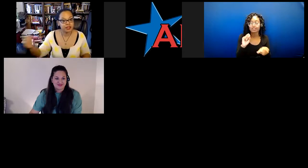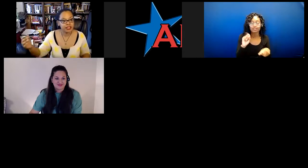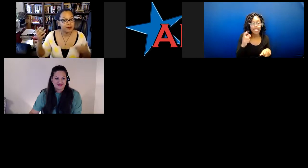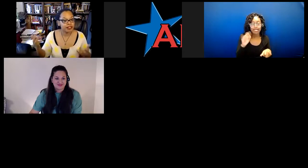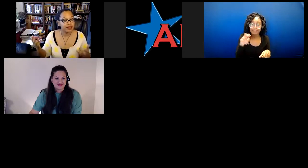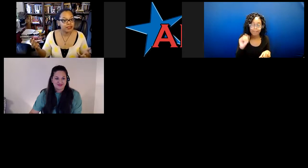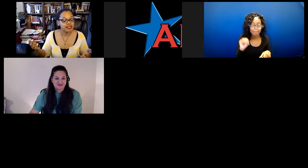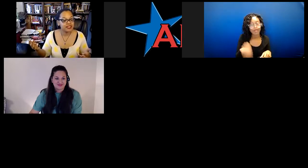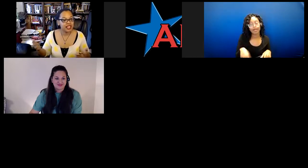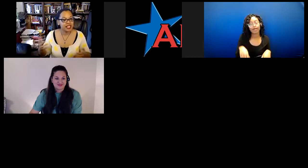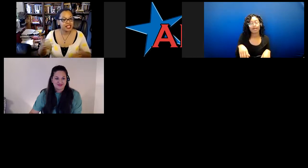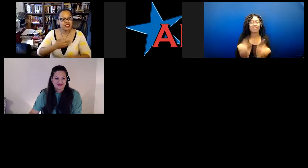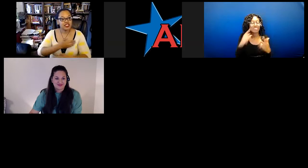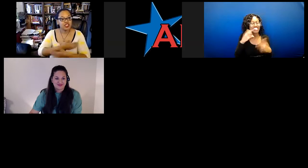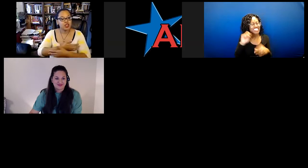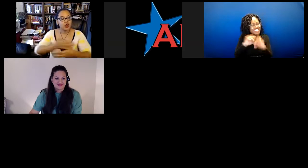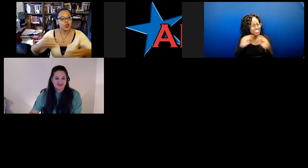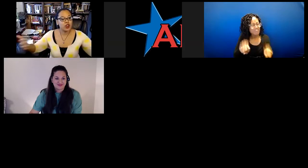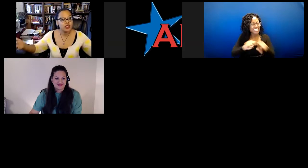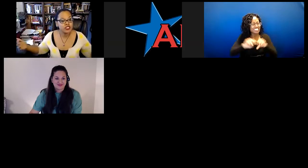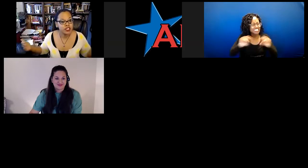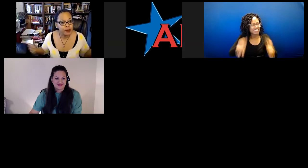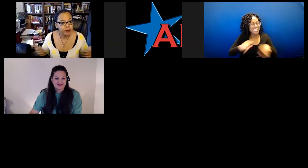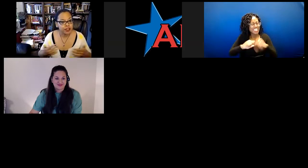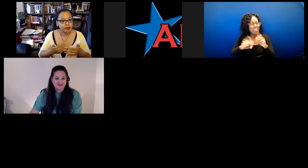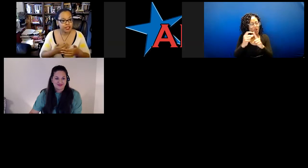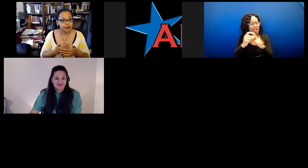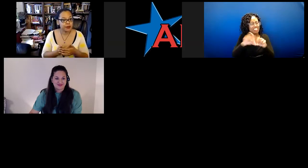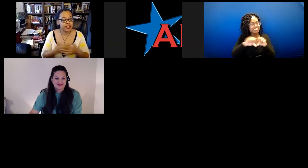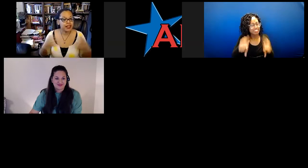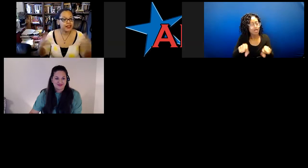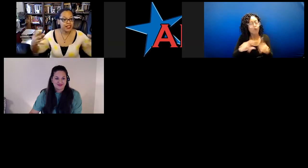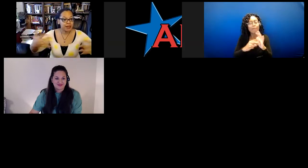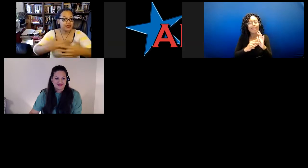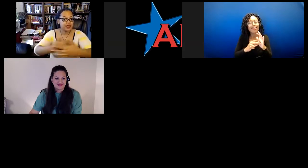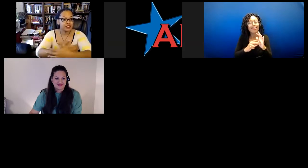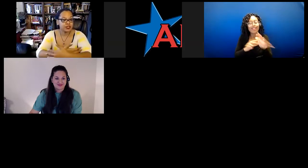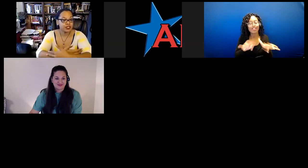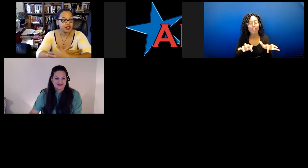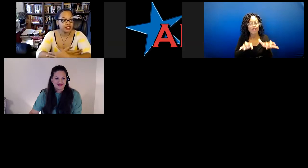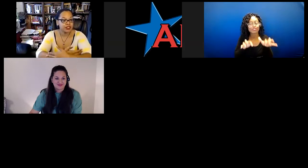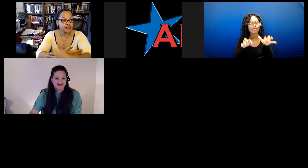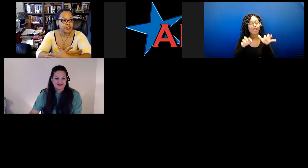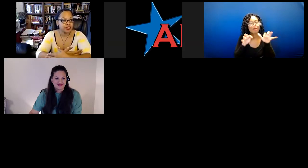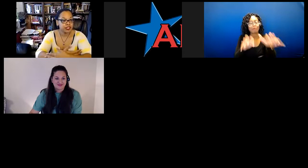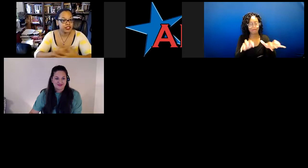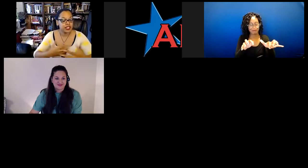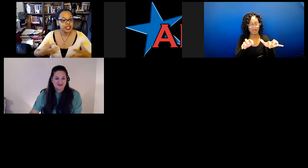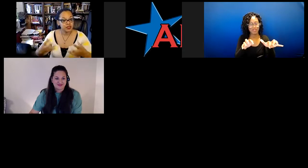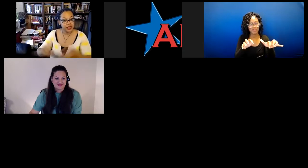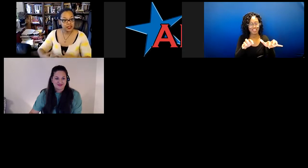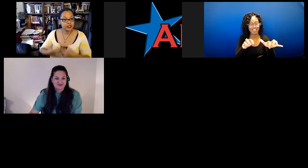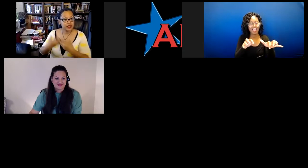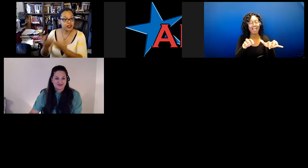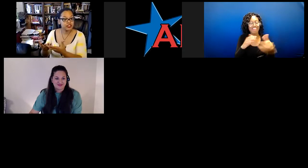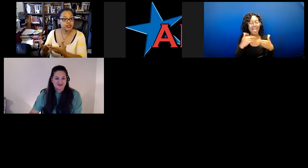systemic, and what that means is that such a large number of people have came into that sociology of knowledge and